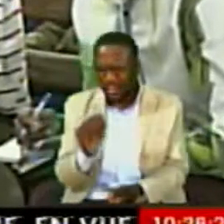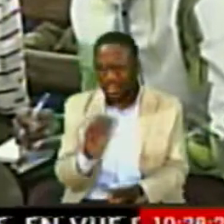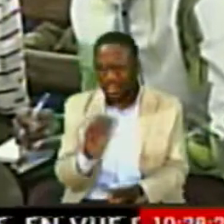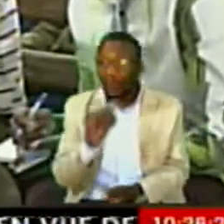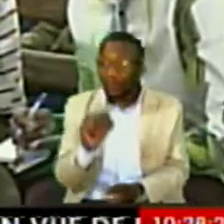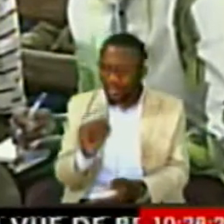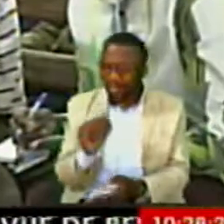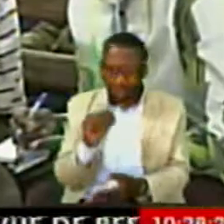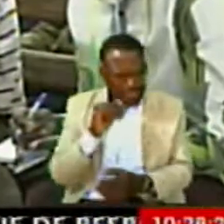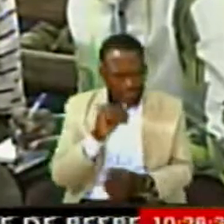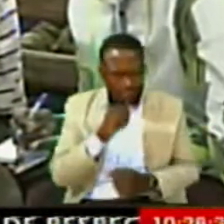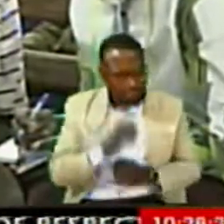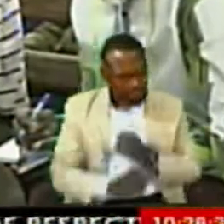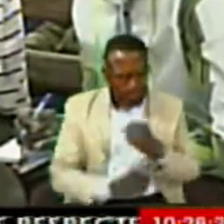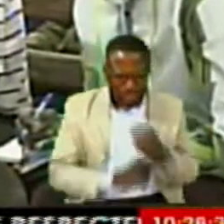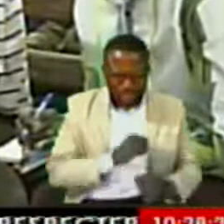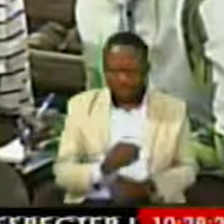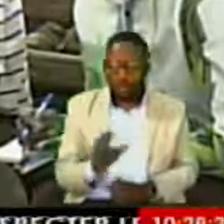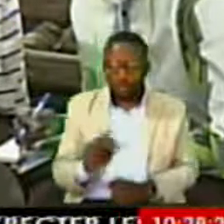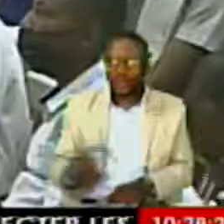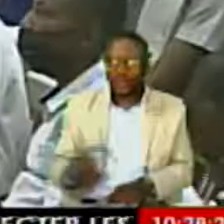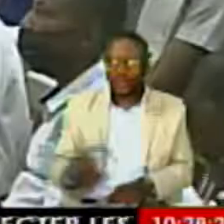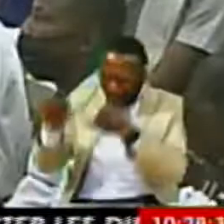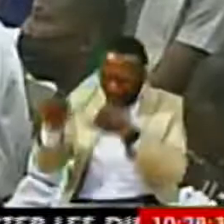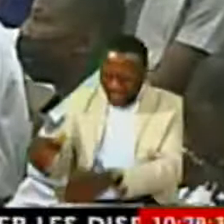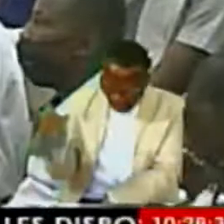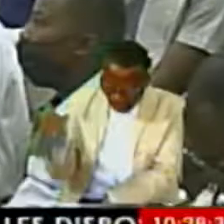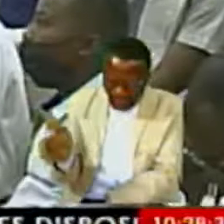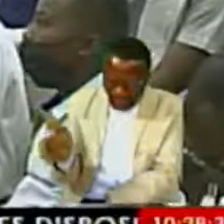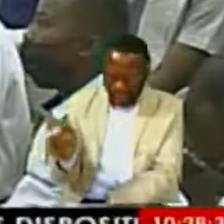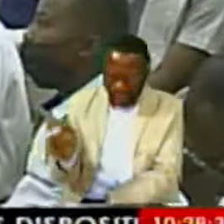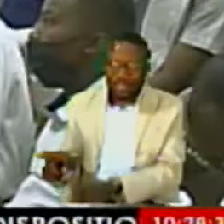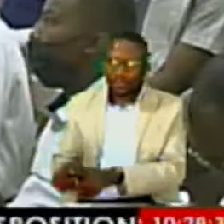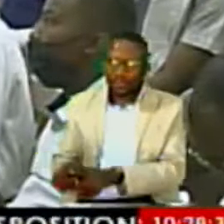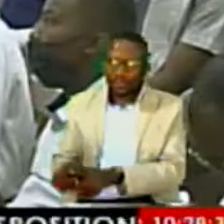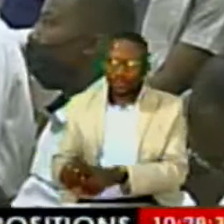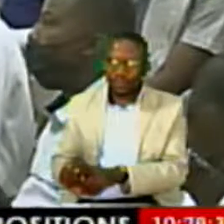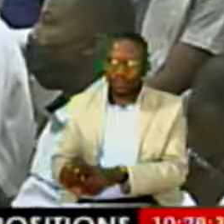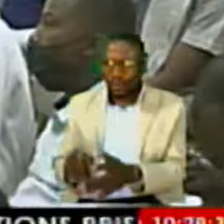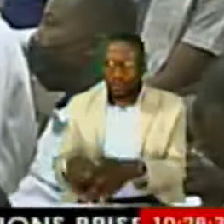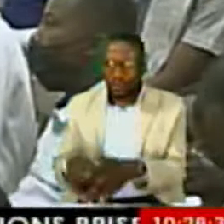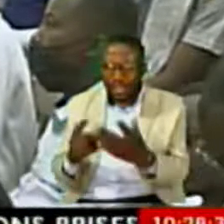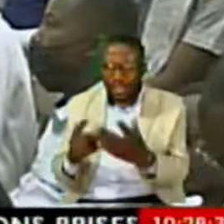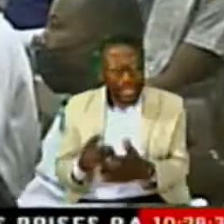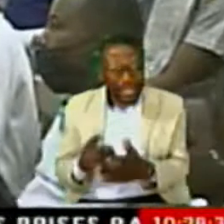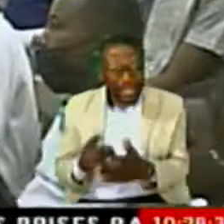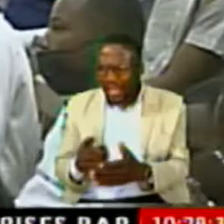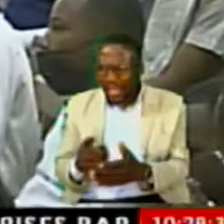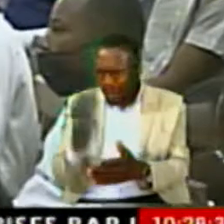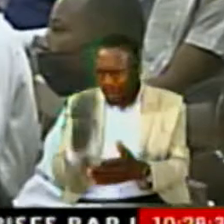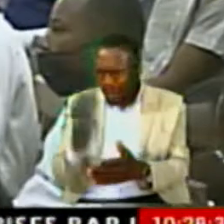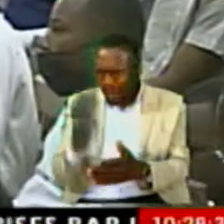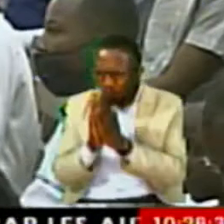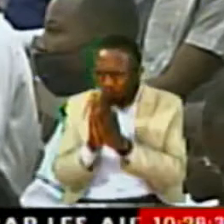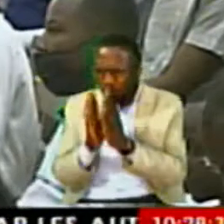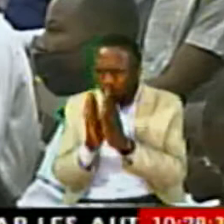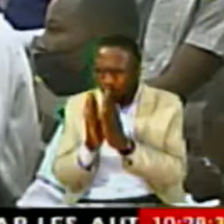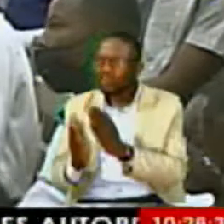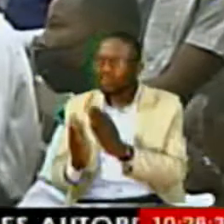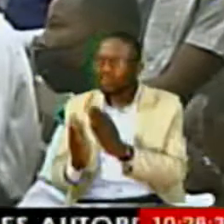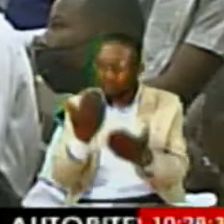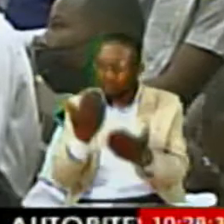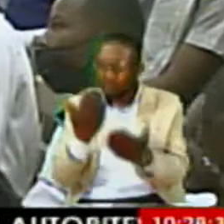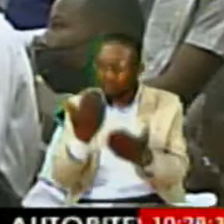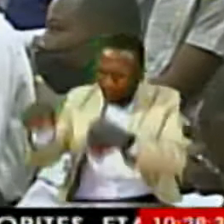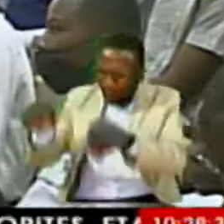Don't worry. Restez là-bas. Stay, remain there. Même si vous commencez à tâtonner. Even if you are groping. Restez là-bas. Remain there.